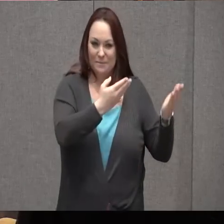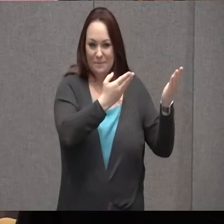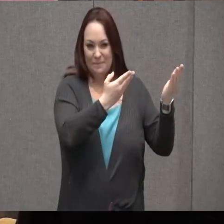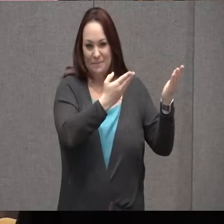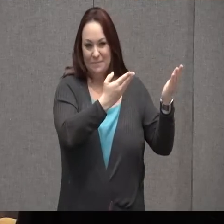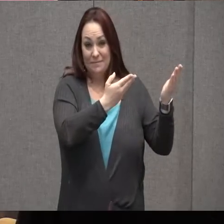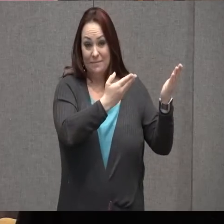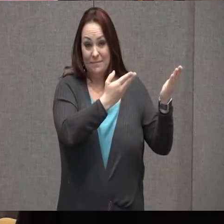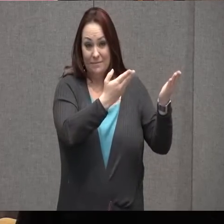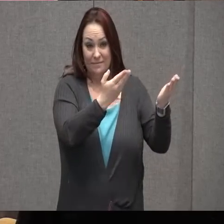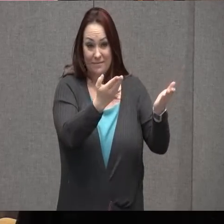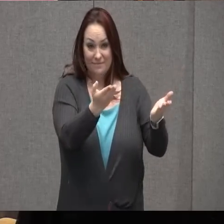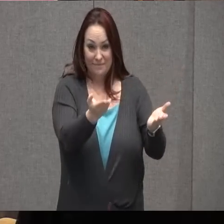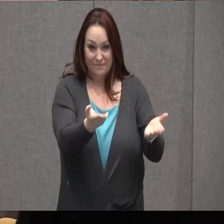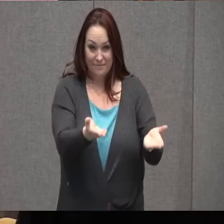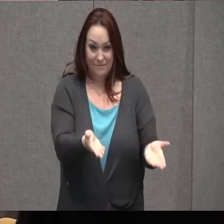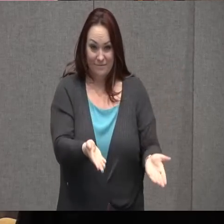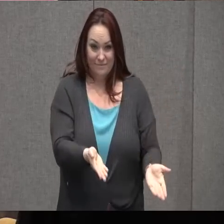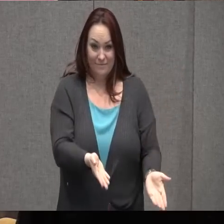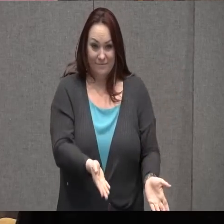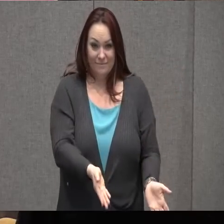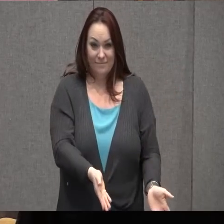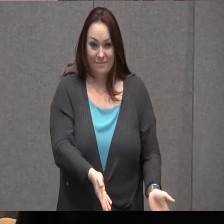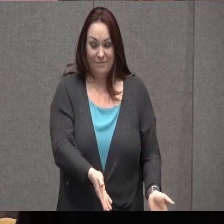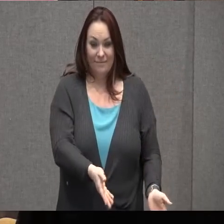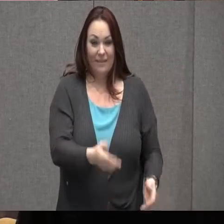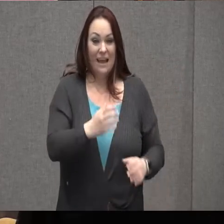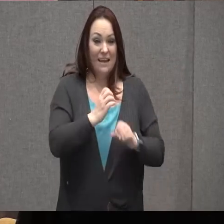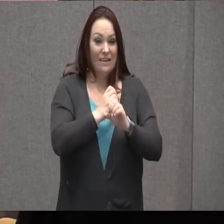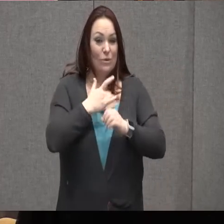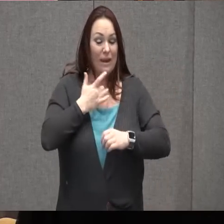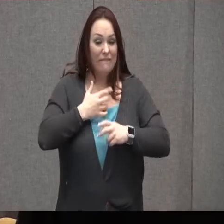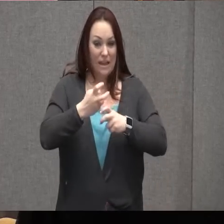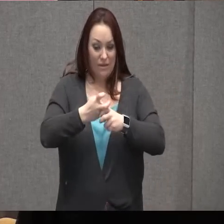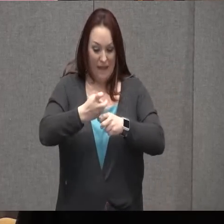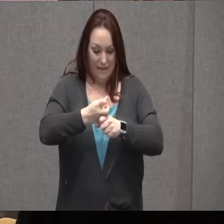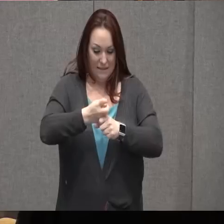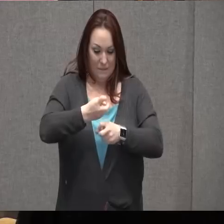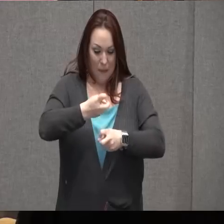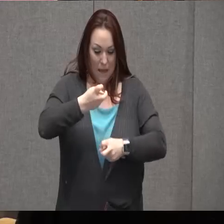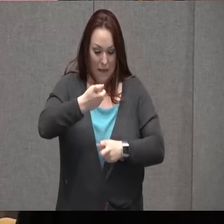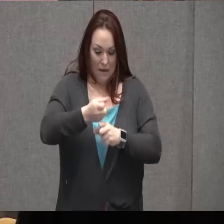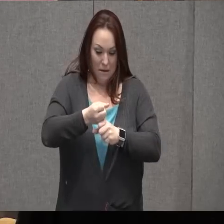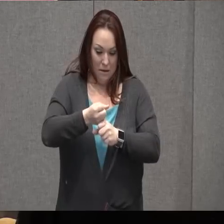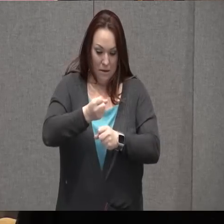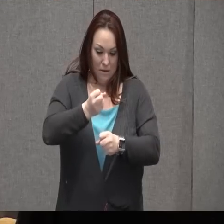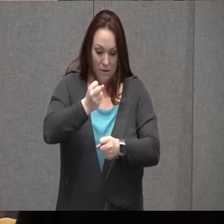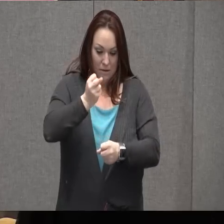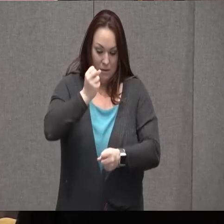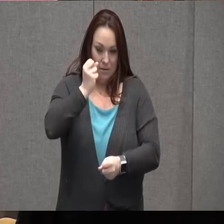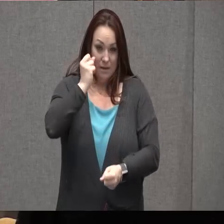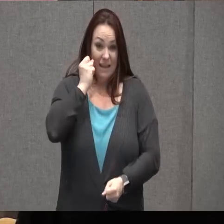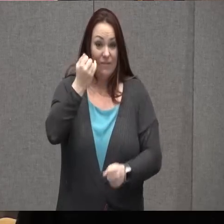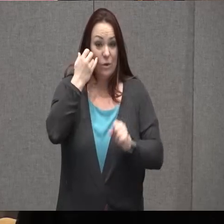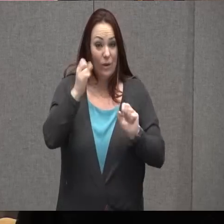Okay, now go down and just let your spine kind of stretch. If you can touch the ground, more power